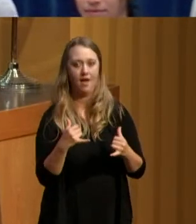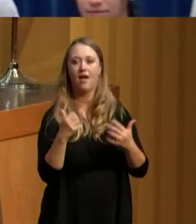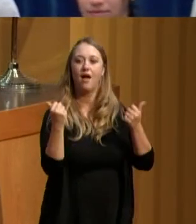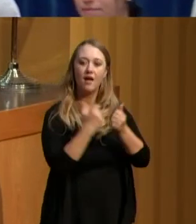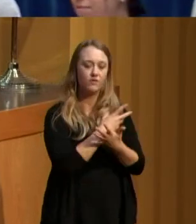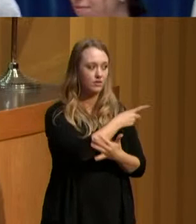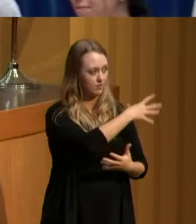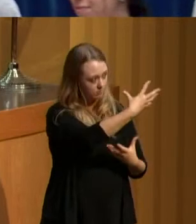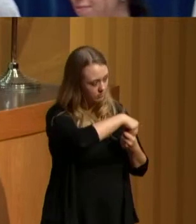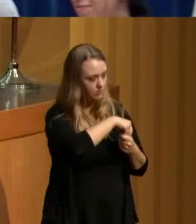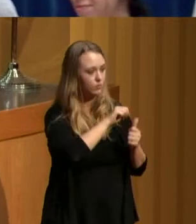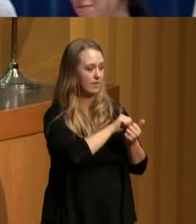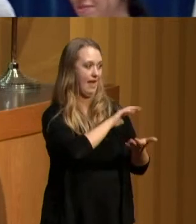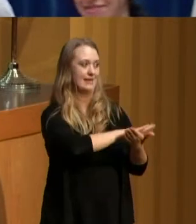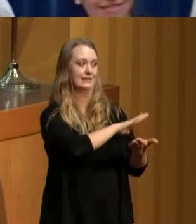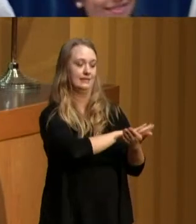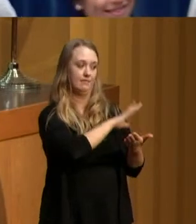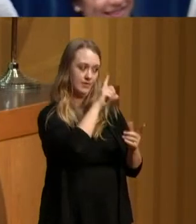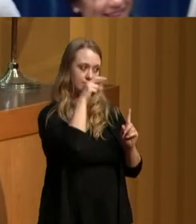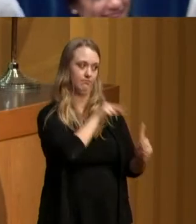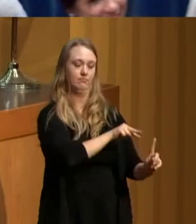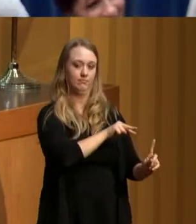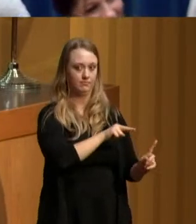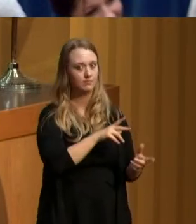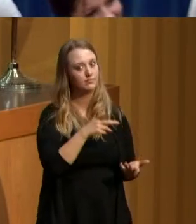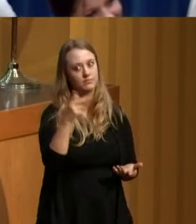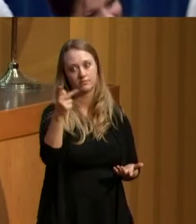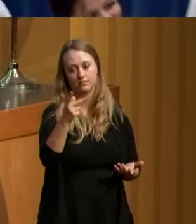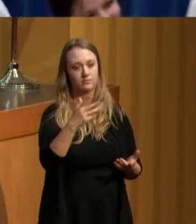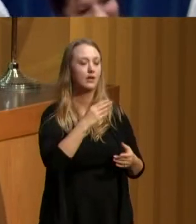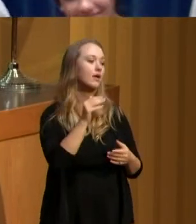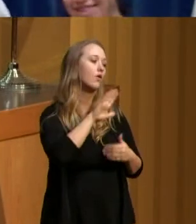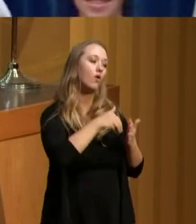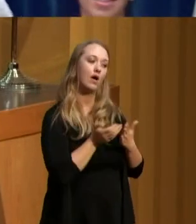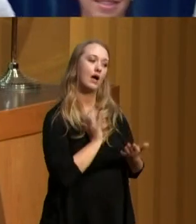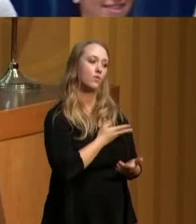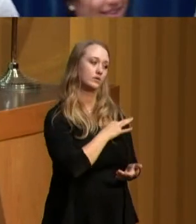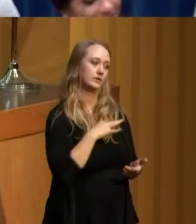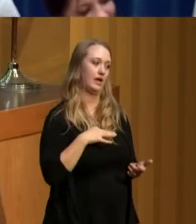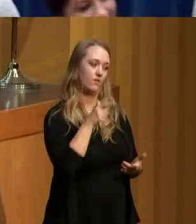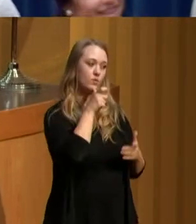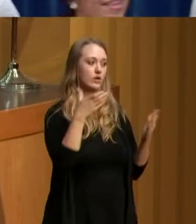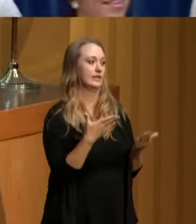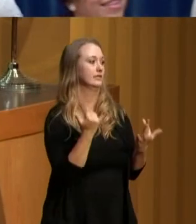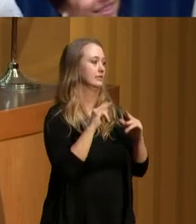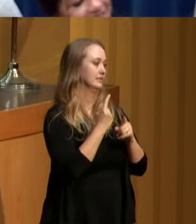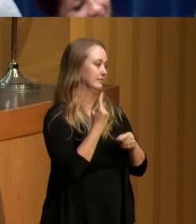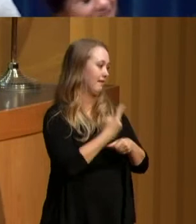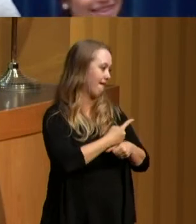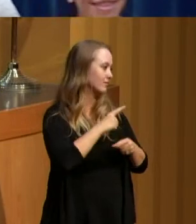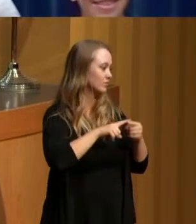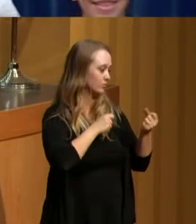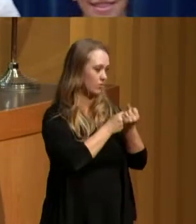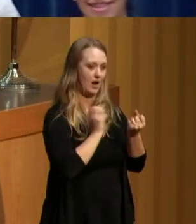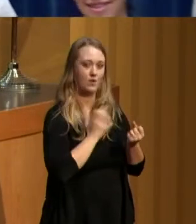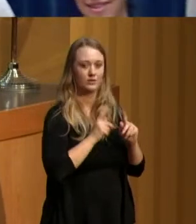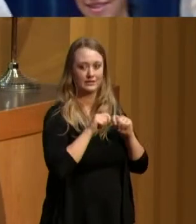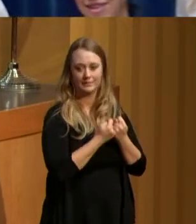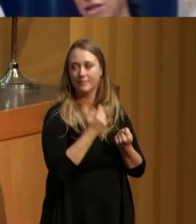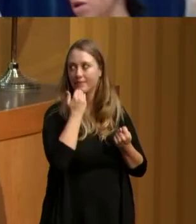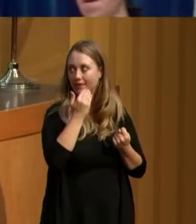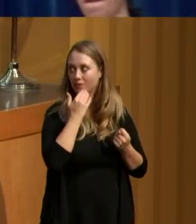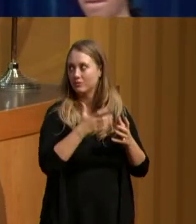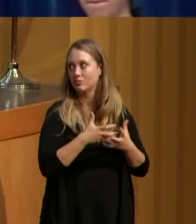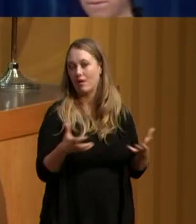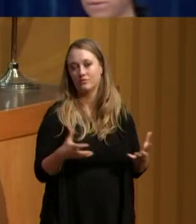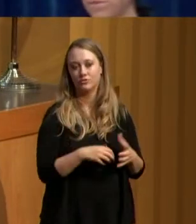good academically. Thank you guys so much. Not only you guys, but all our SAS mentors who are here today and who support our teams. Thank you so much.